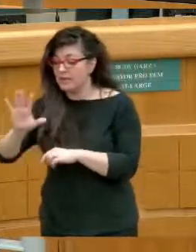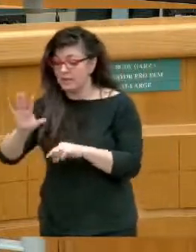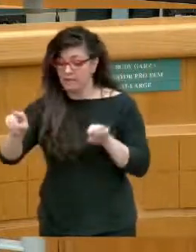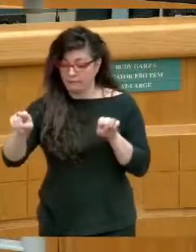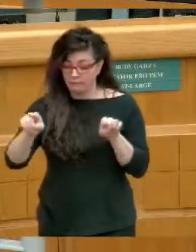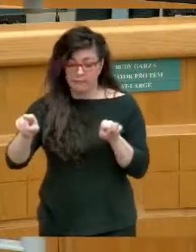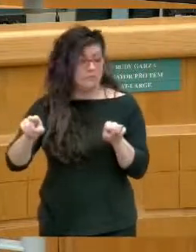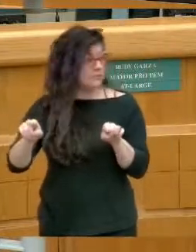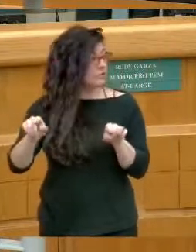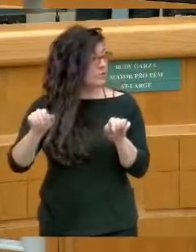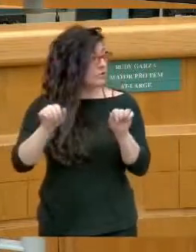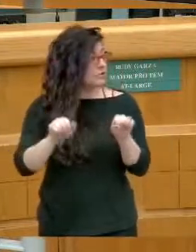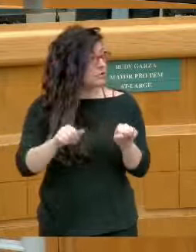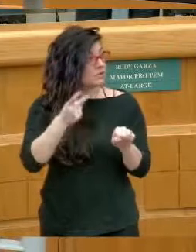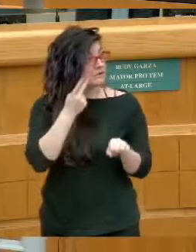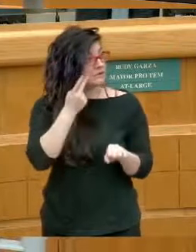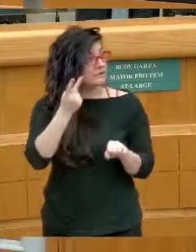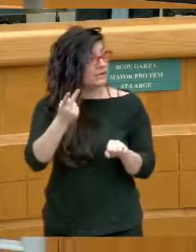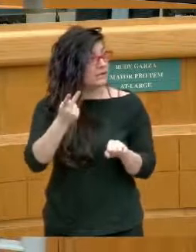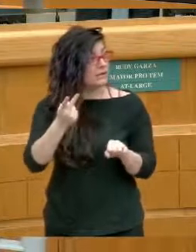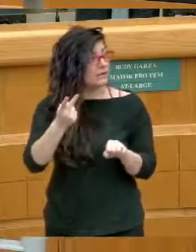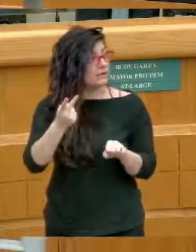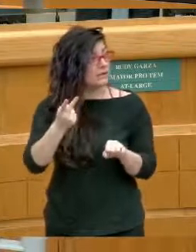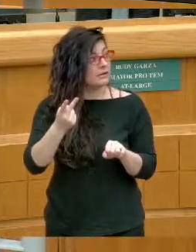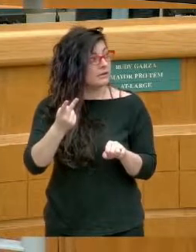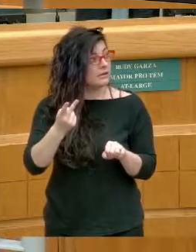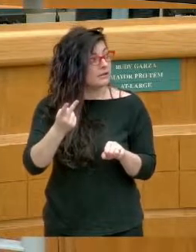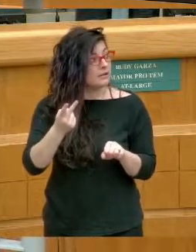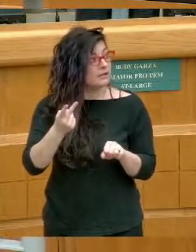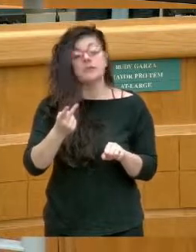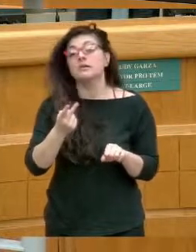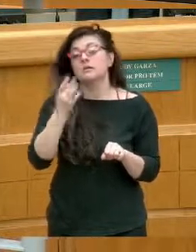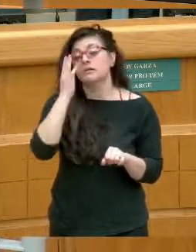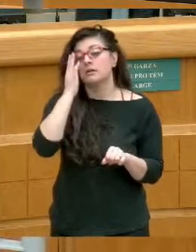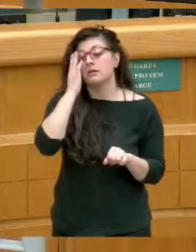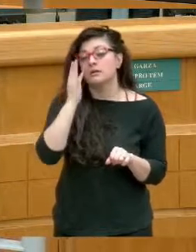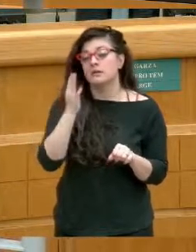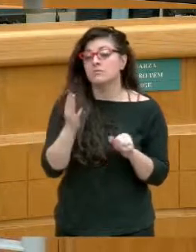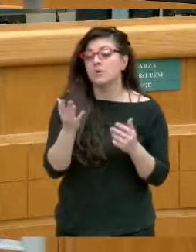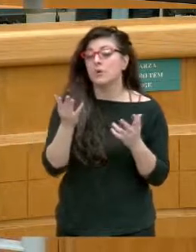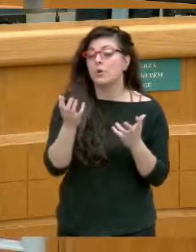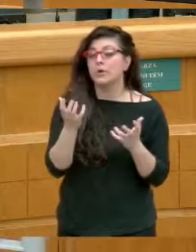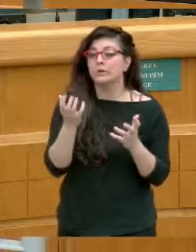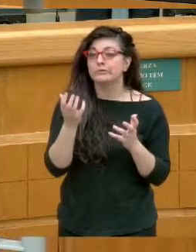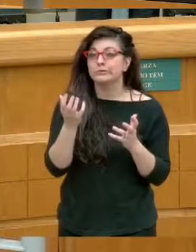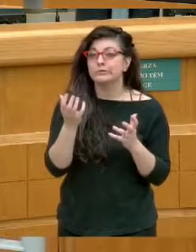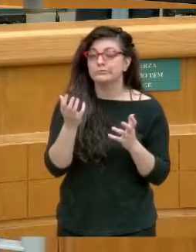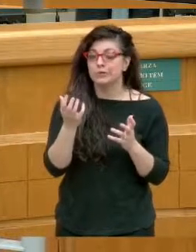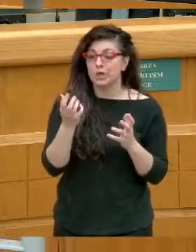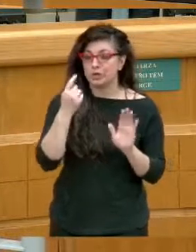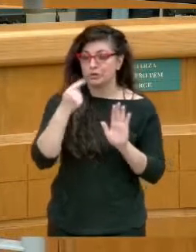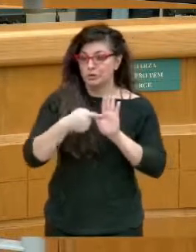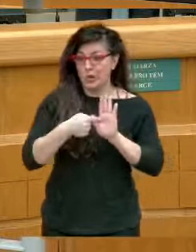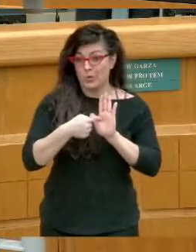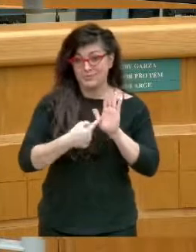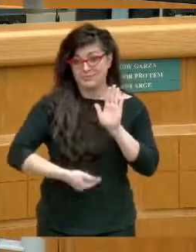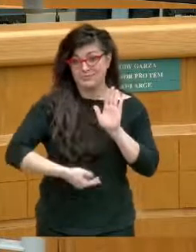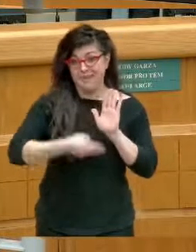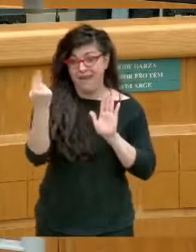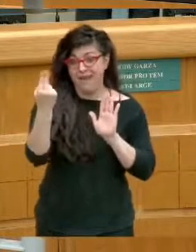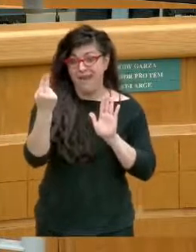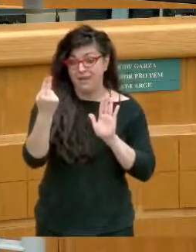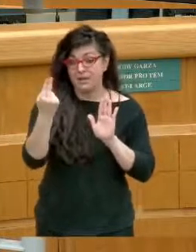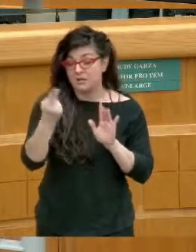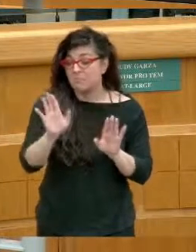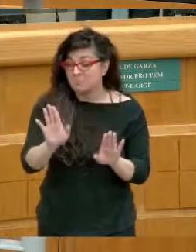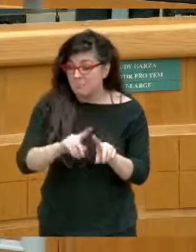the outbreak numbers coming in, and realize one of the reasons why these numbers are really high is there was a higher